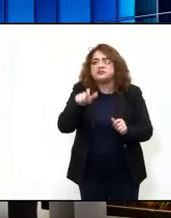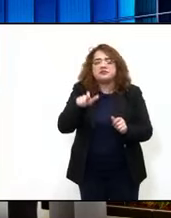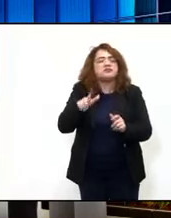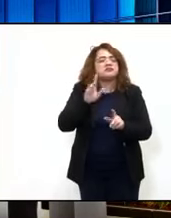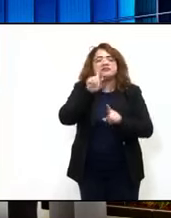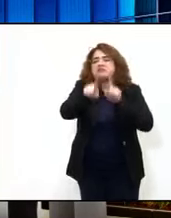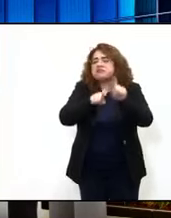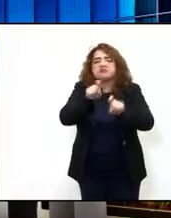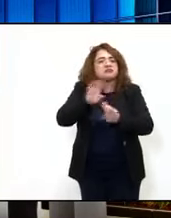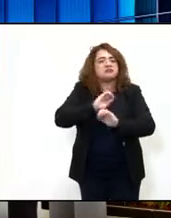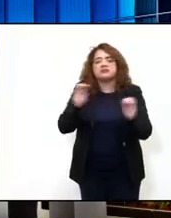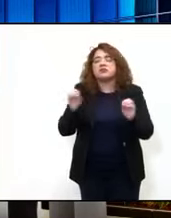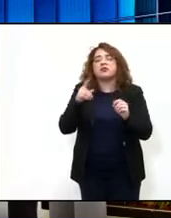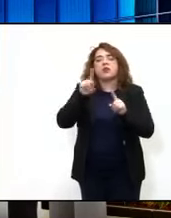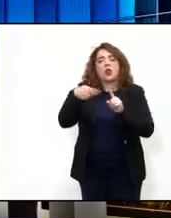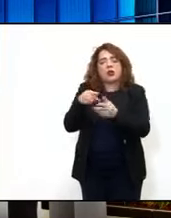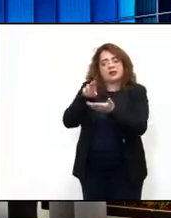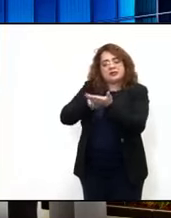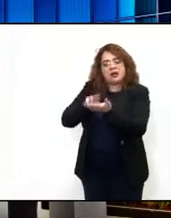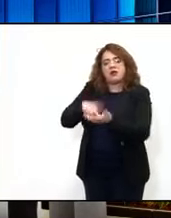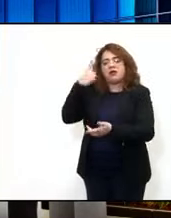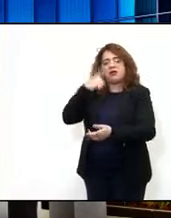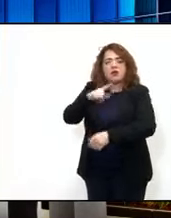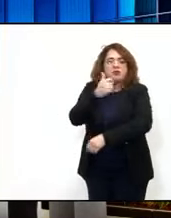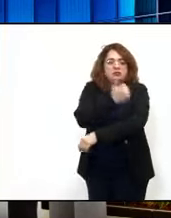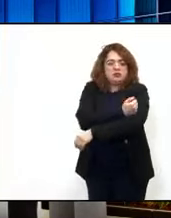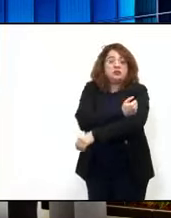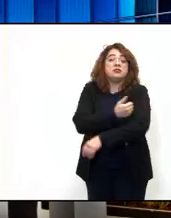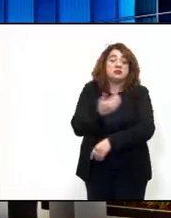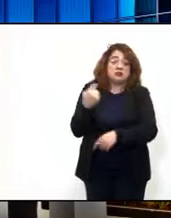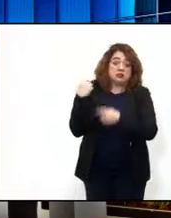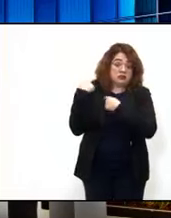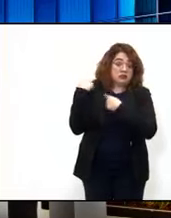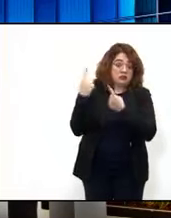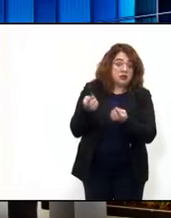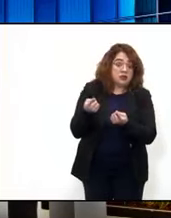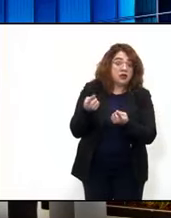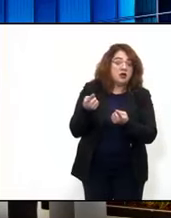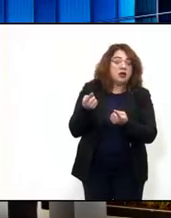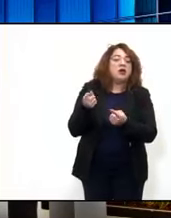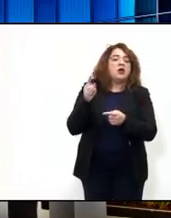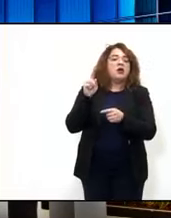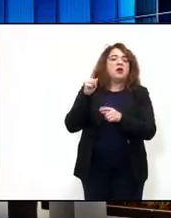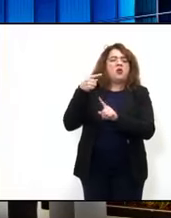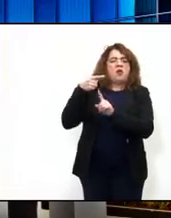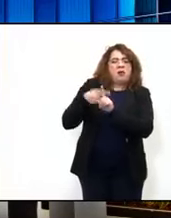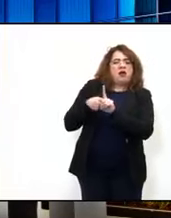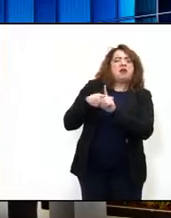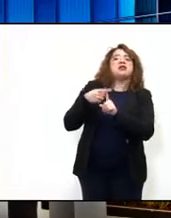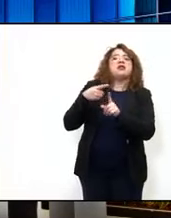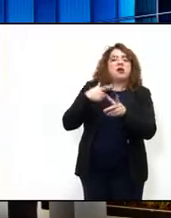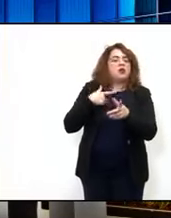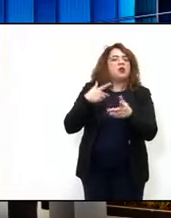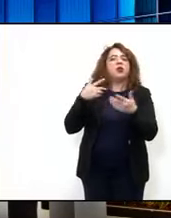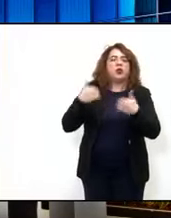over the last months around COVID, but in the last, the last month or so, when we've really worked on the mobile pop-ups for vaccine. So